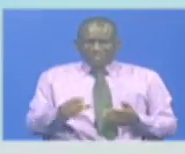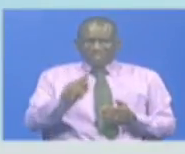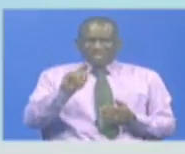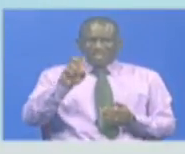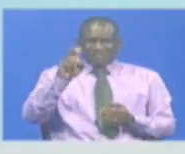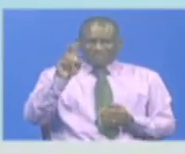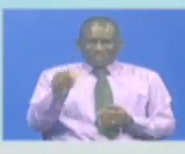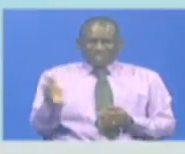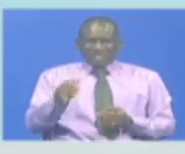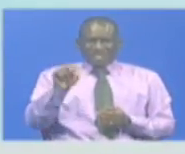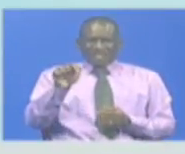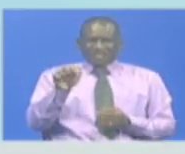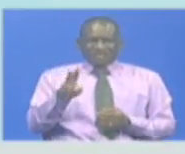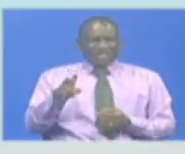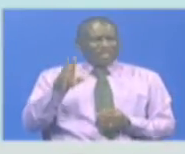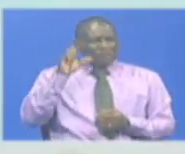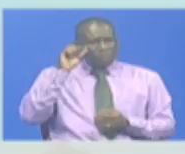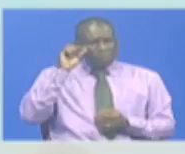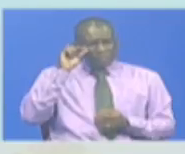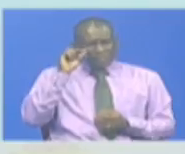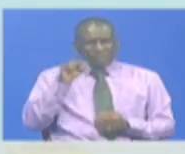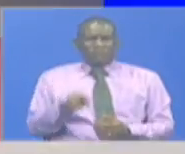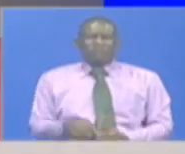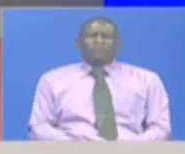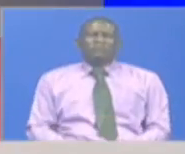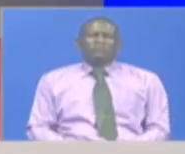NTV, Mombasa.